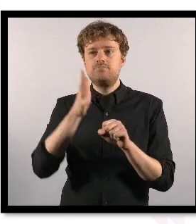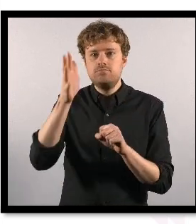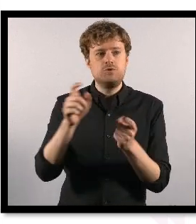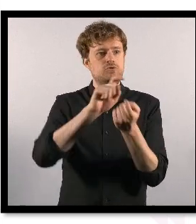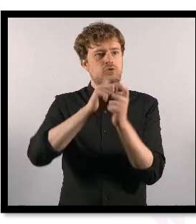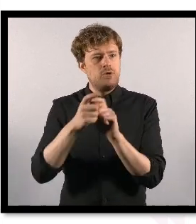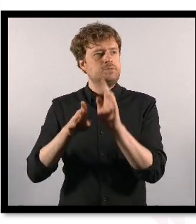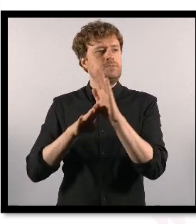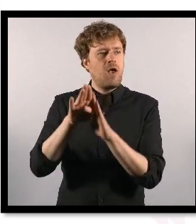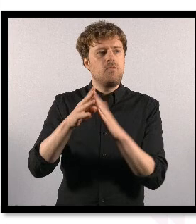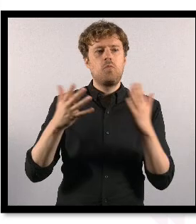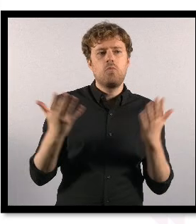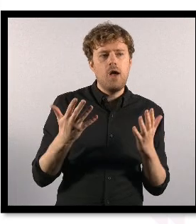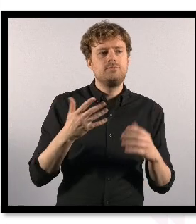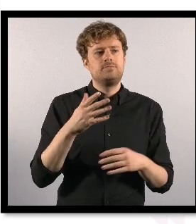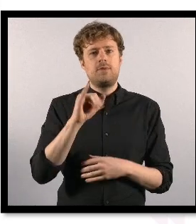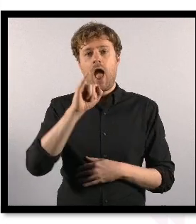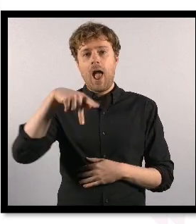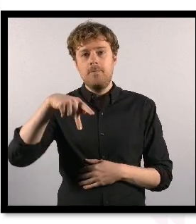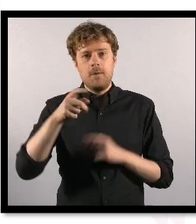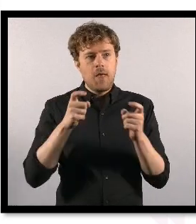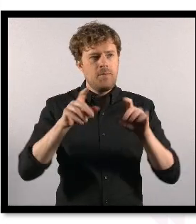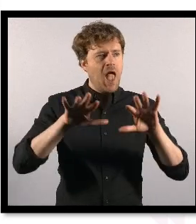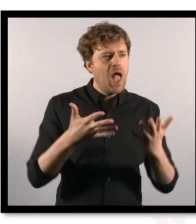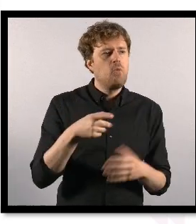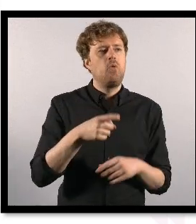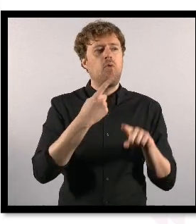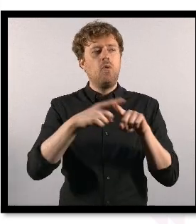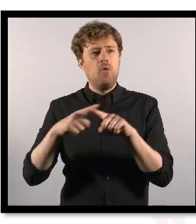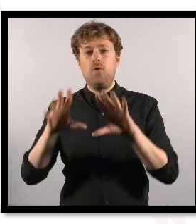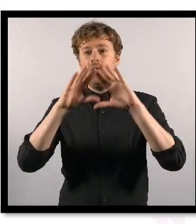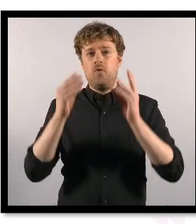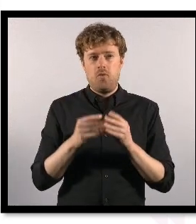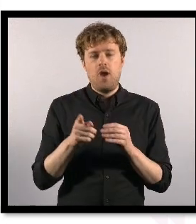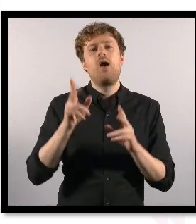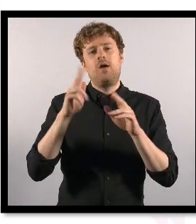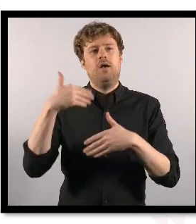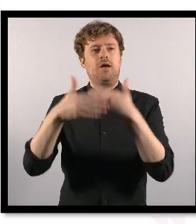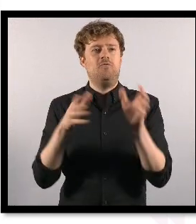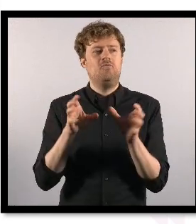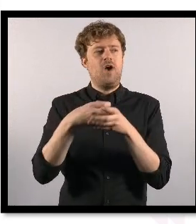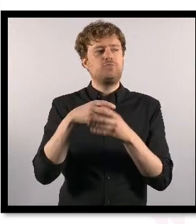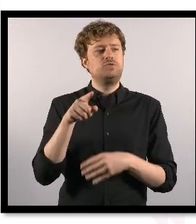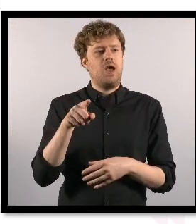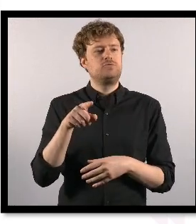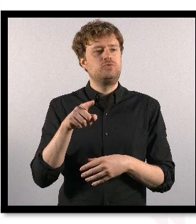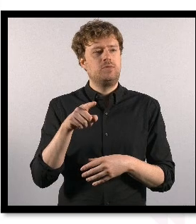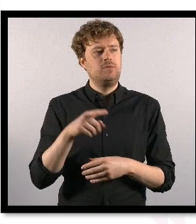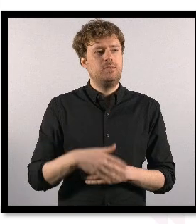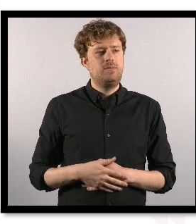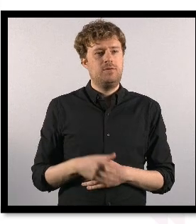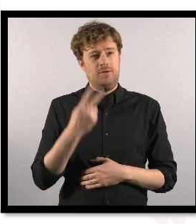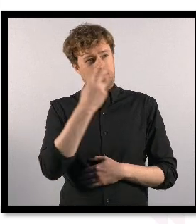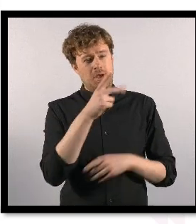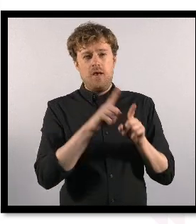kind of looking at this, I was really impressed that you both kind of mentioned someone that I think we can't overlook, and I want to start there, and that's Dan Kahn.